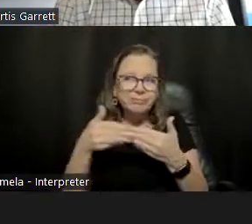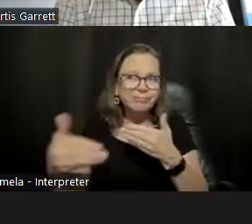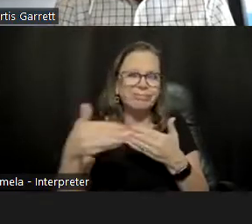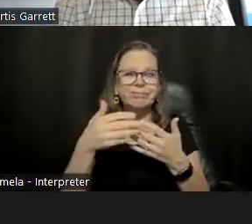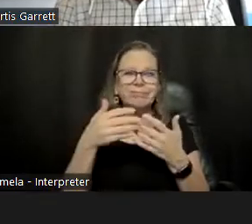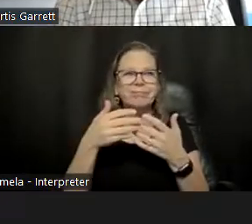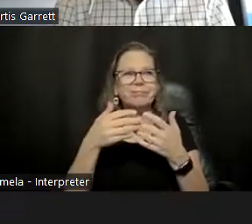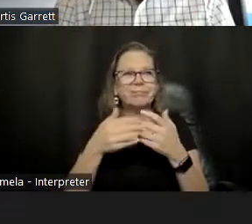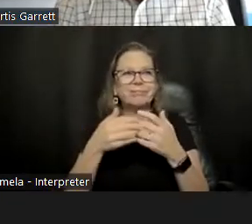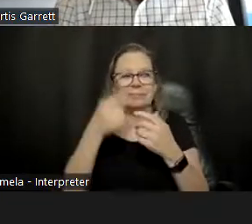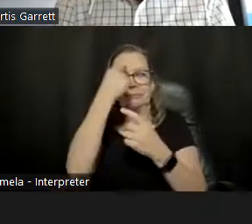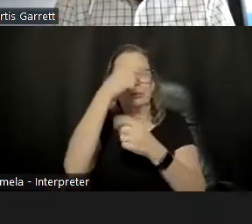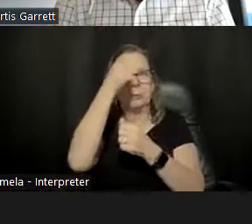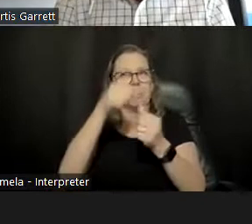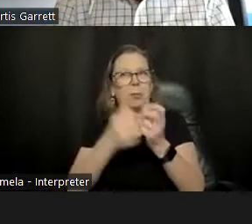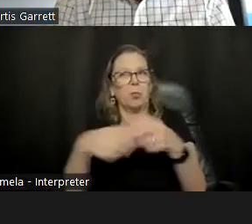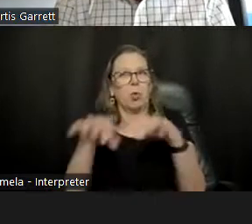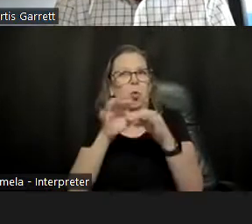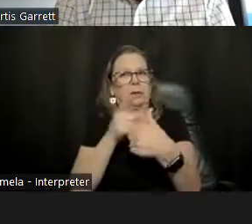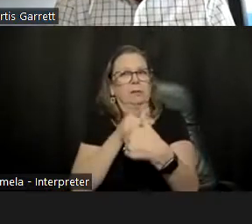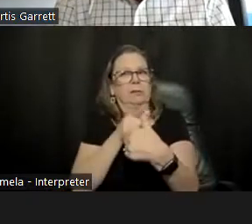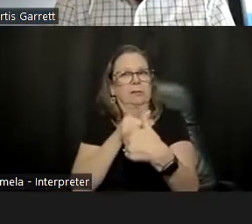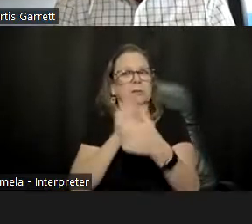planning. So we're hoping for good things there.